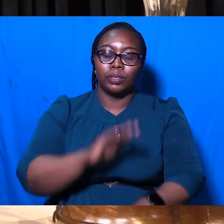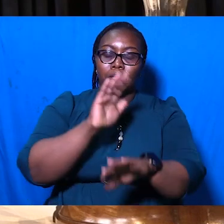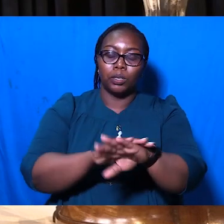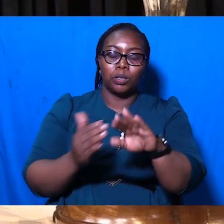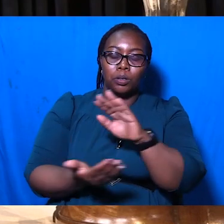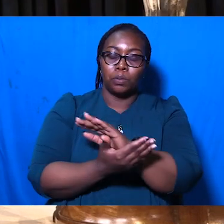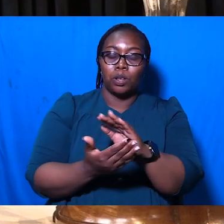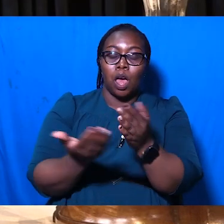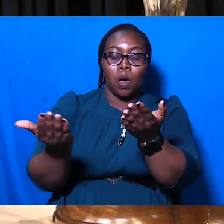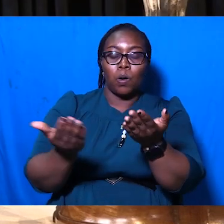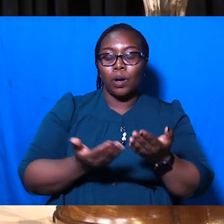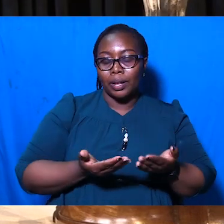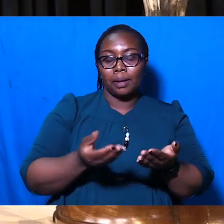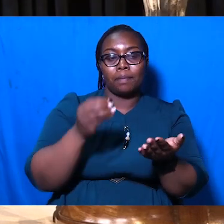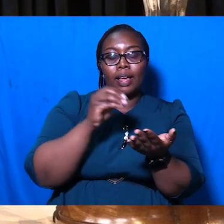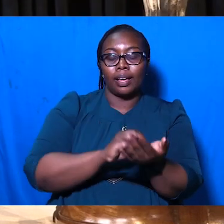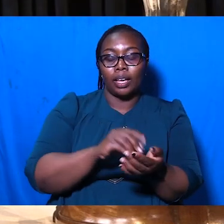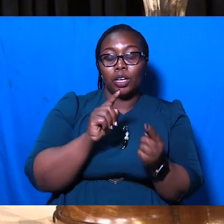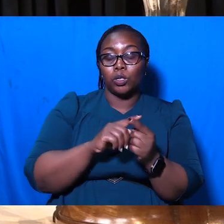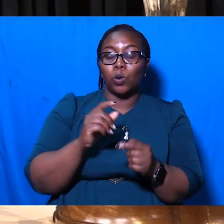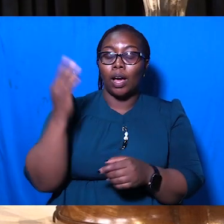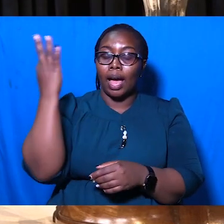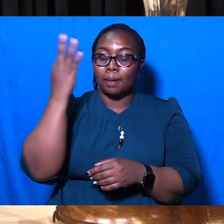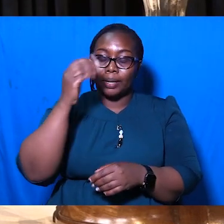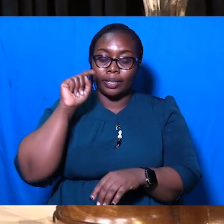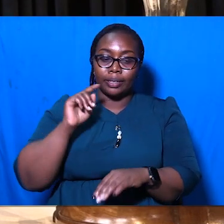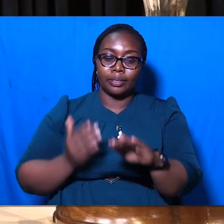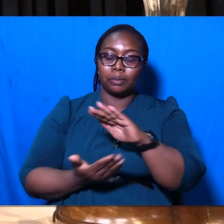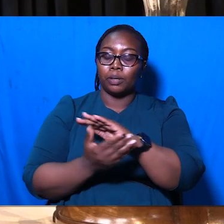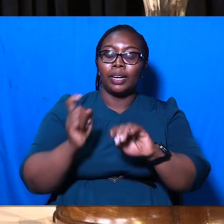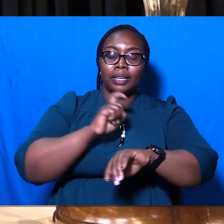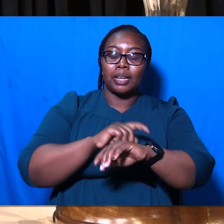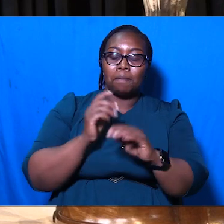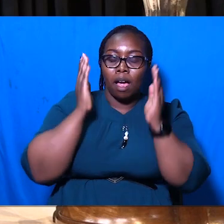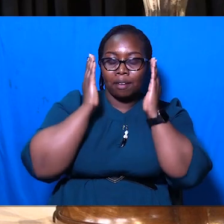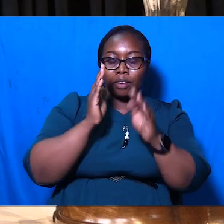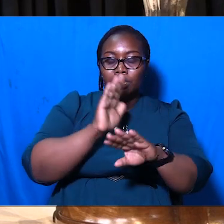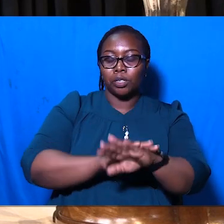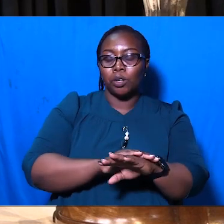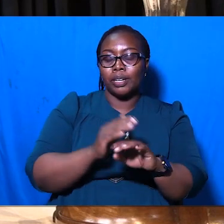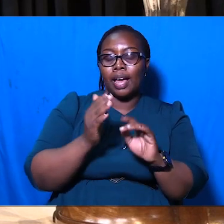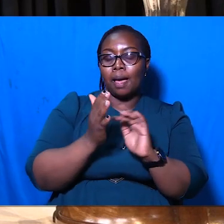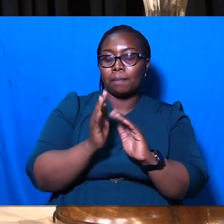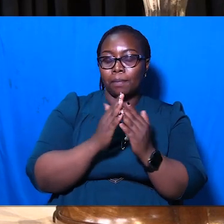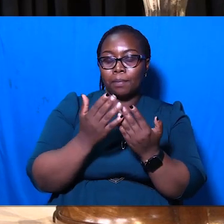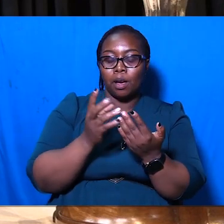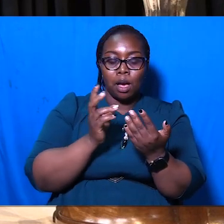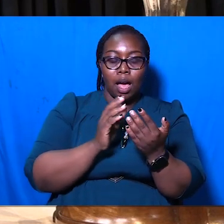Good morning, and once again, welcome to our devotion this morning as we explore through the book of Romans, as we look at the